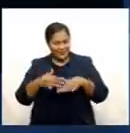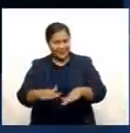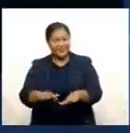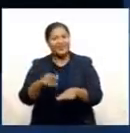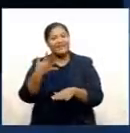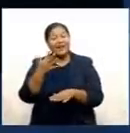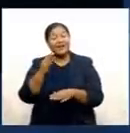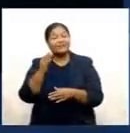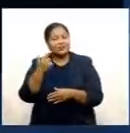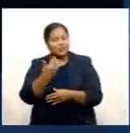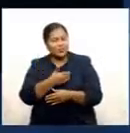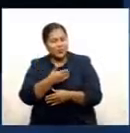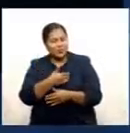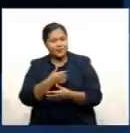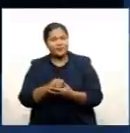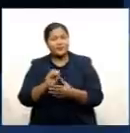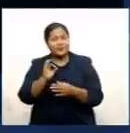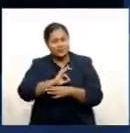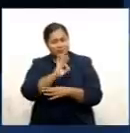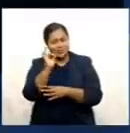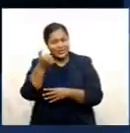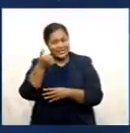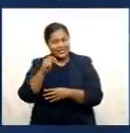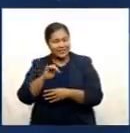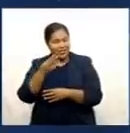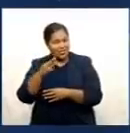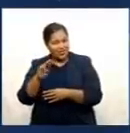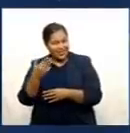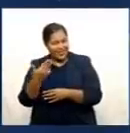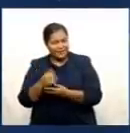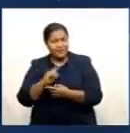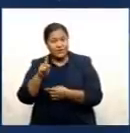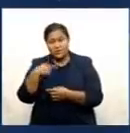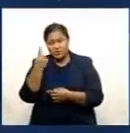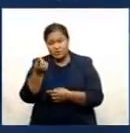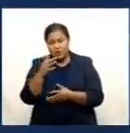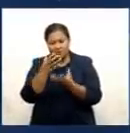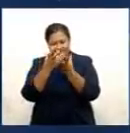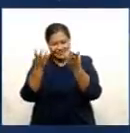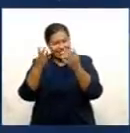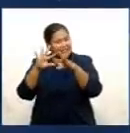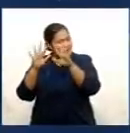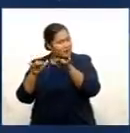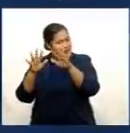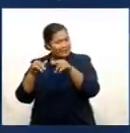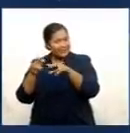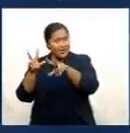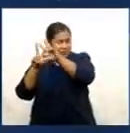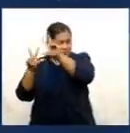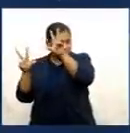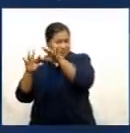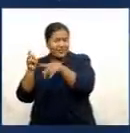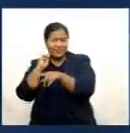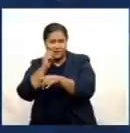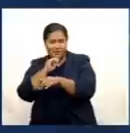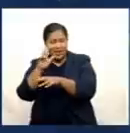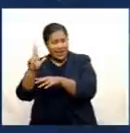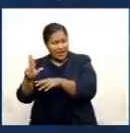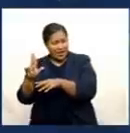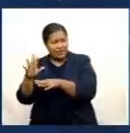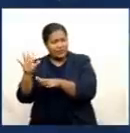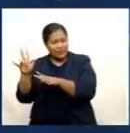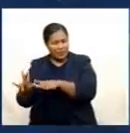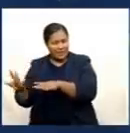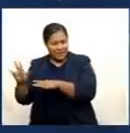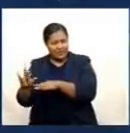at 5 a.m. tomorrow. Sunrise will be at 6:39. For tomorrow, cloudy with some showers over Vanua Levu, Taviuni, Lau and Lomaiviti